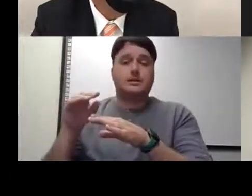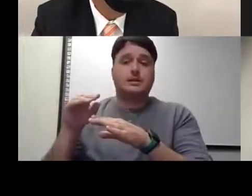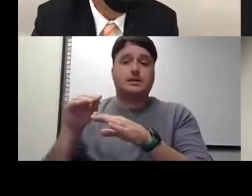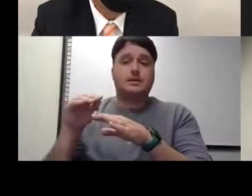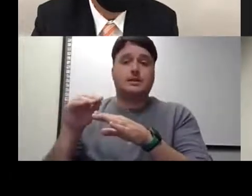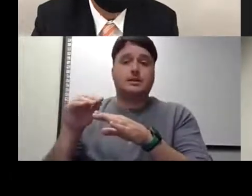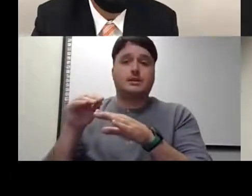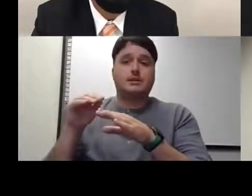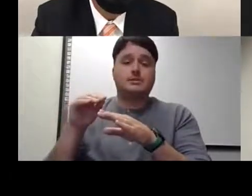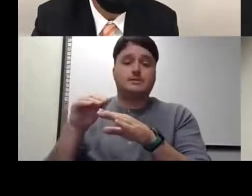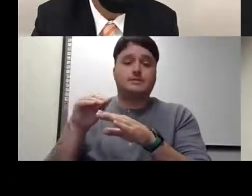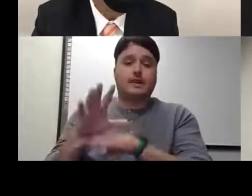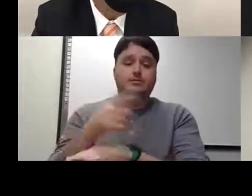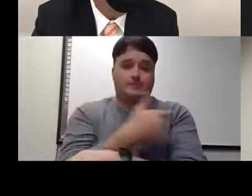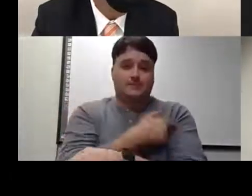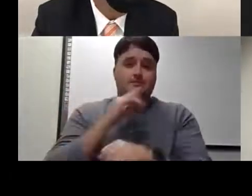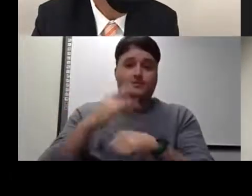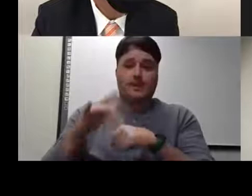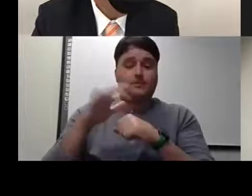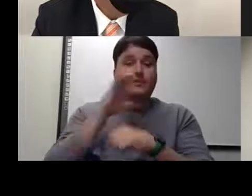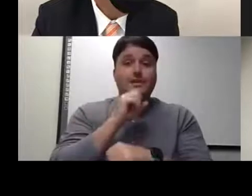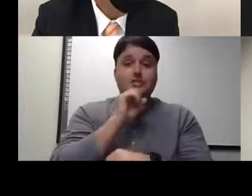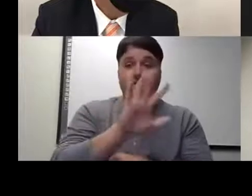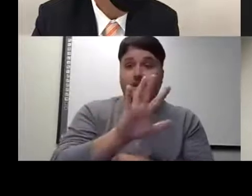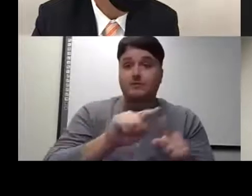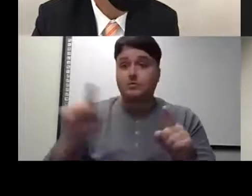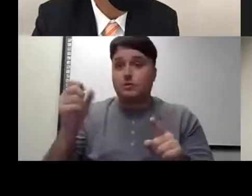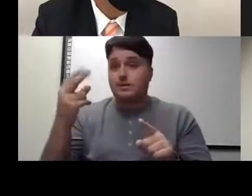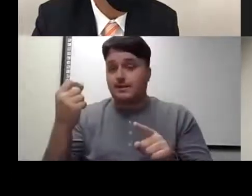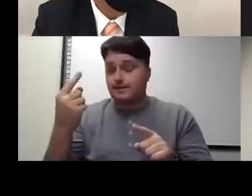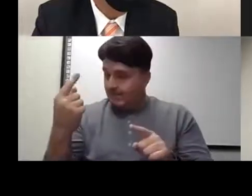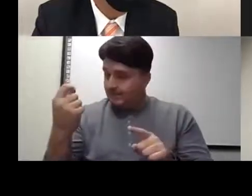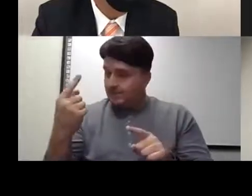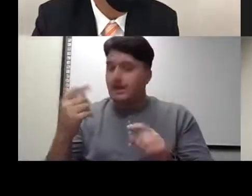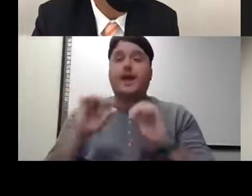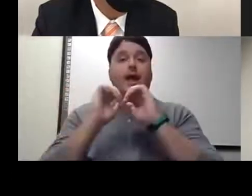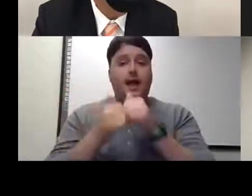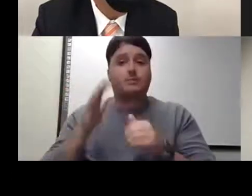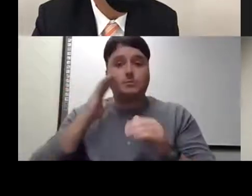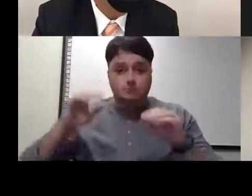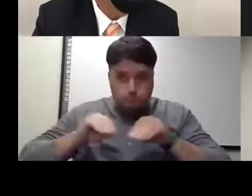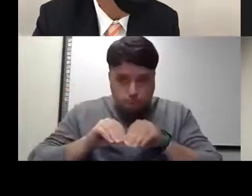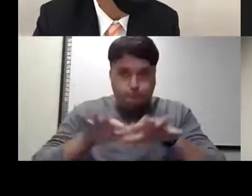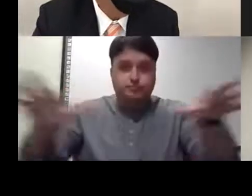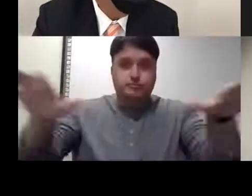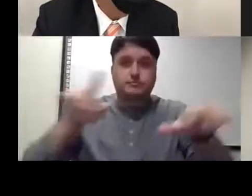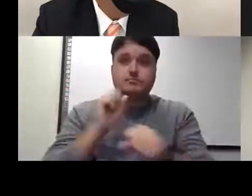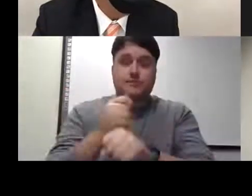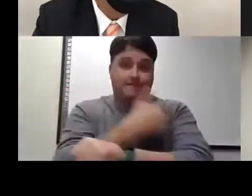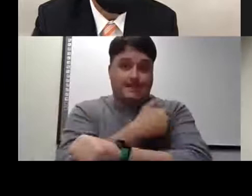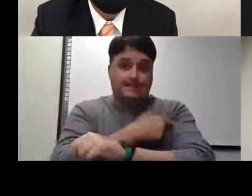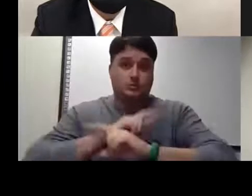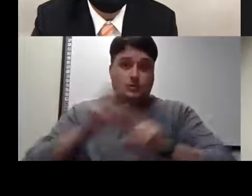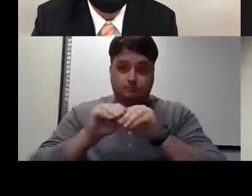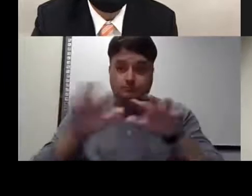becomes available for those ages 5 to 11, how we are going to mobilize and make sure that the vaccines are going to be readily